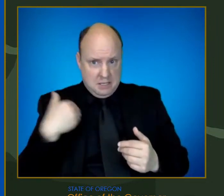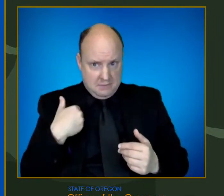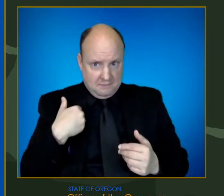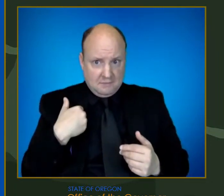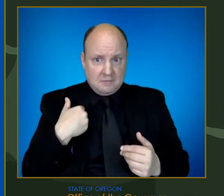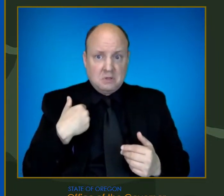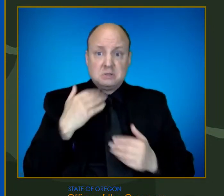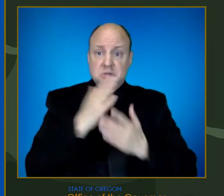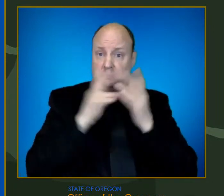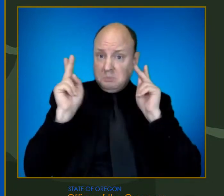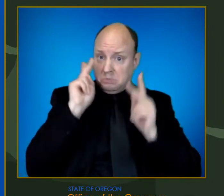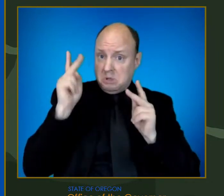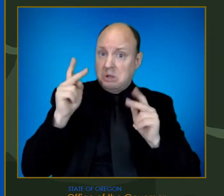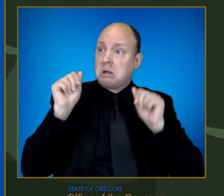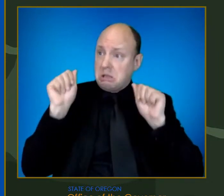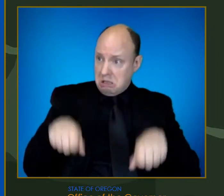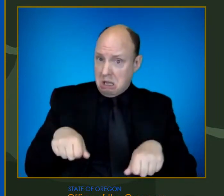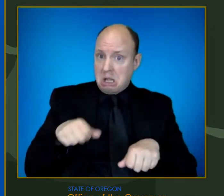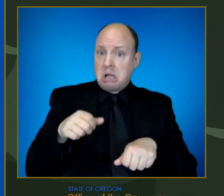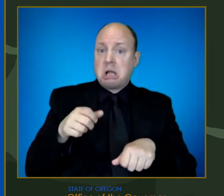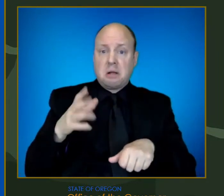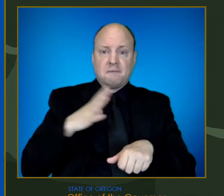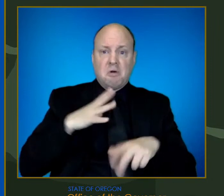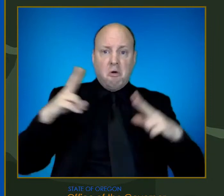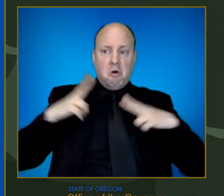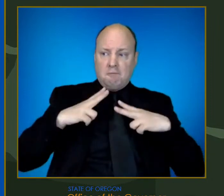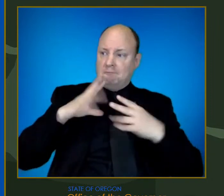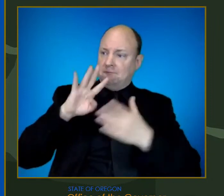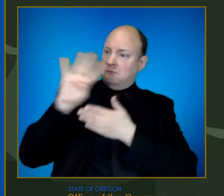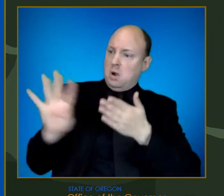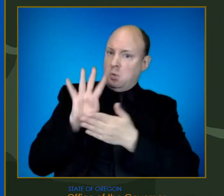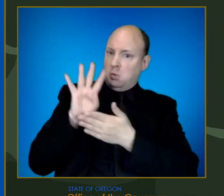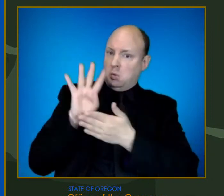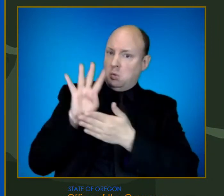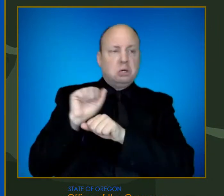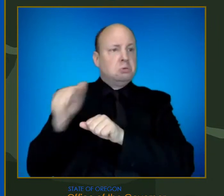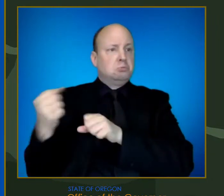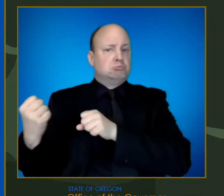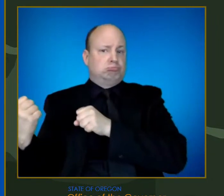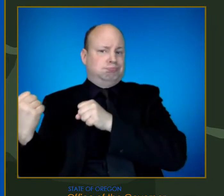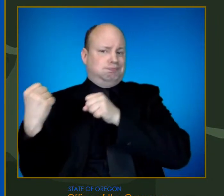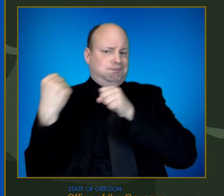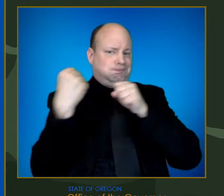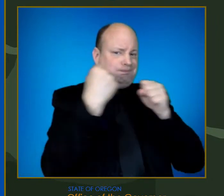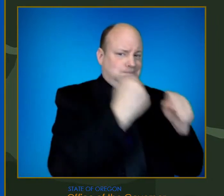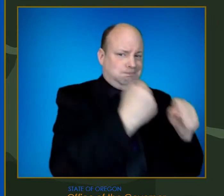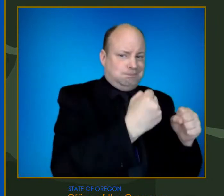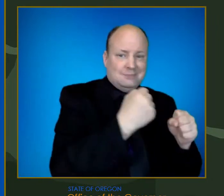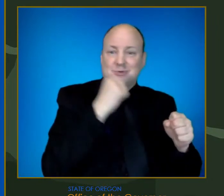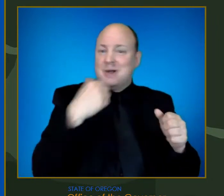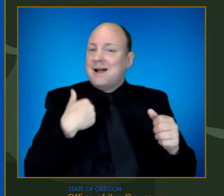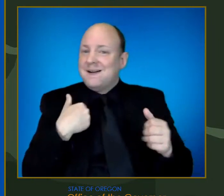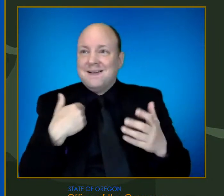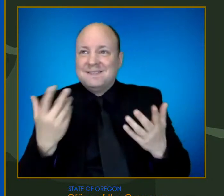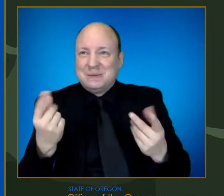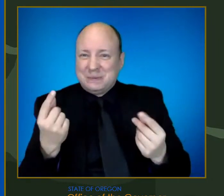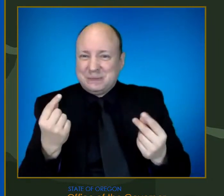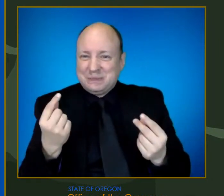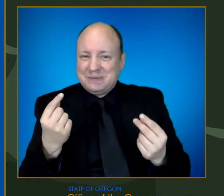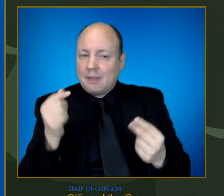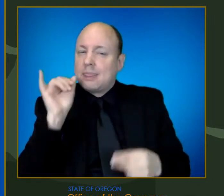take a 4 or 5 hour drive, you've had access to vaccines. And that's a headwind that we're running into. The governor outlined the kinds of steps that we're trying to take and